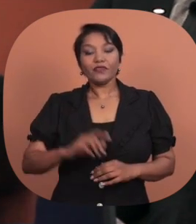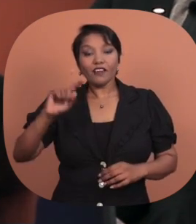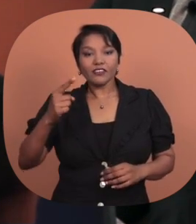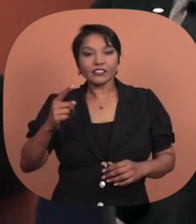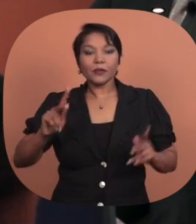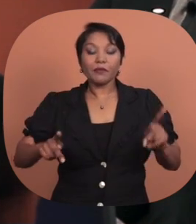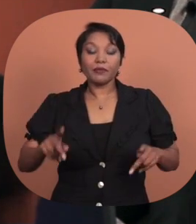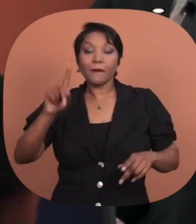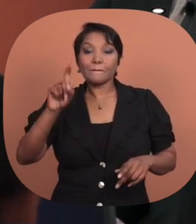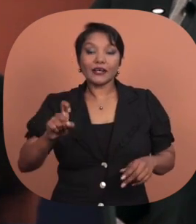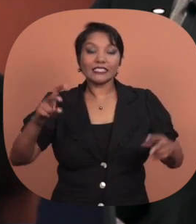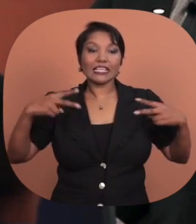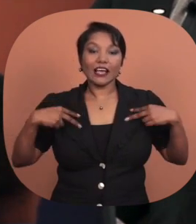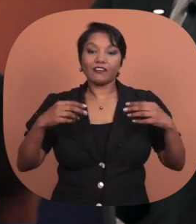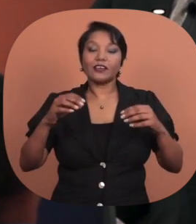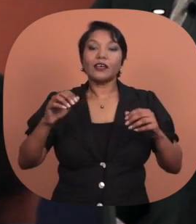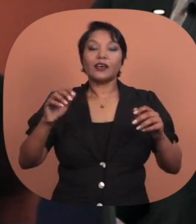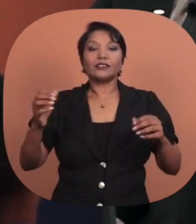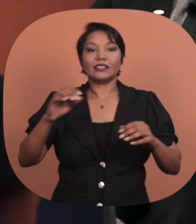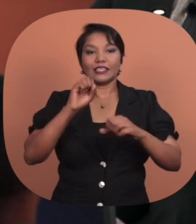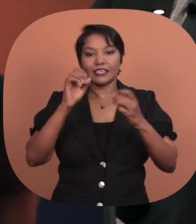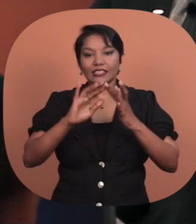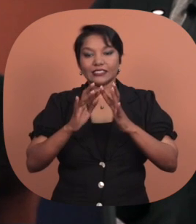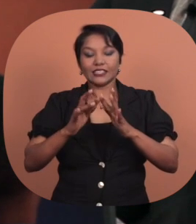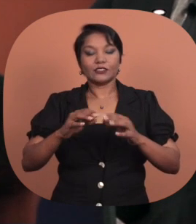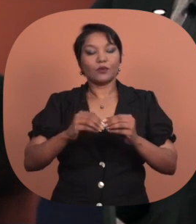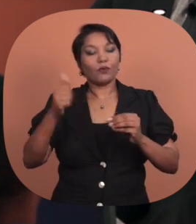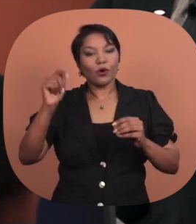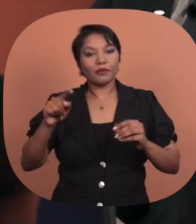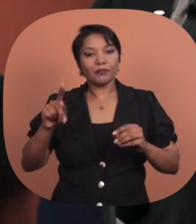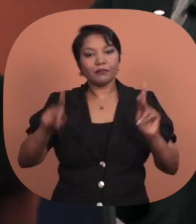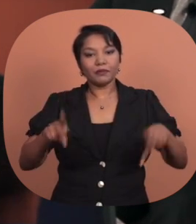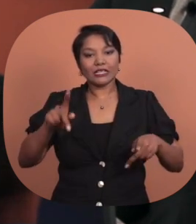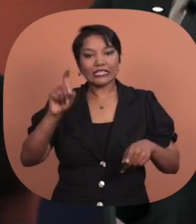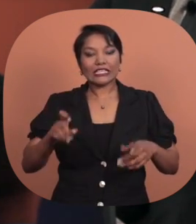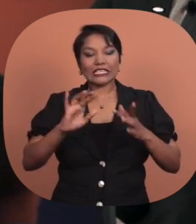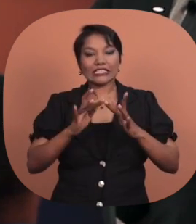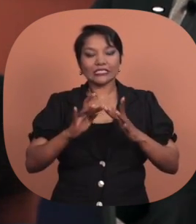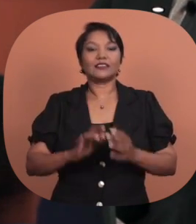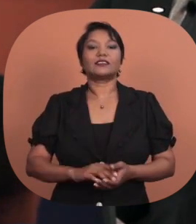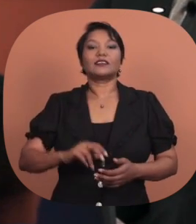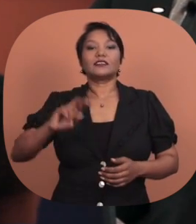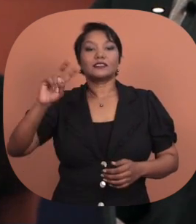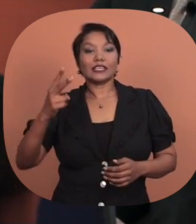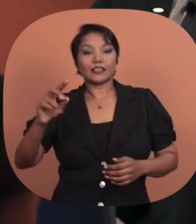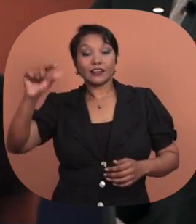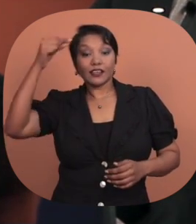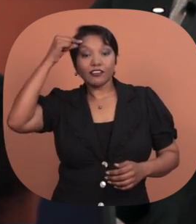consumer and having access to digital environment, internet access, etc. The other is